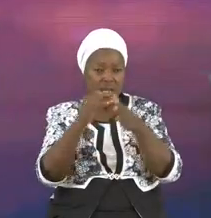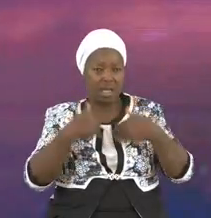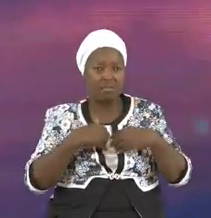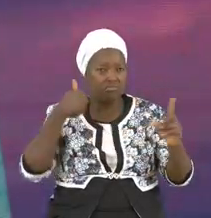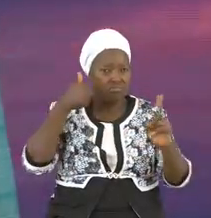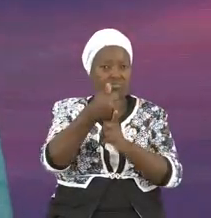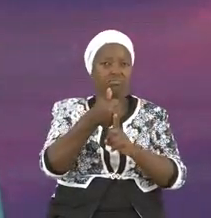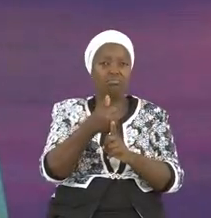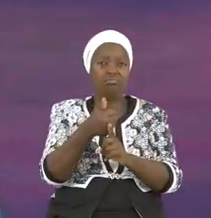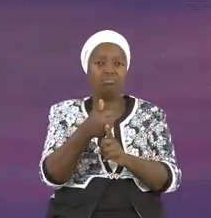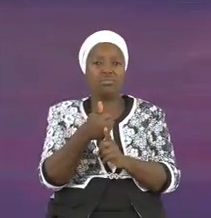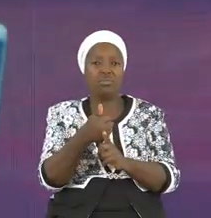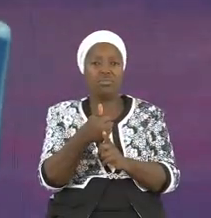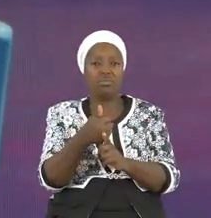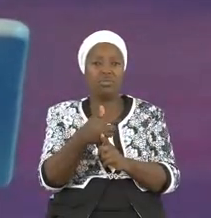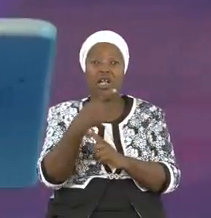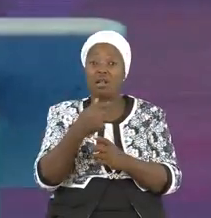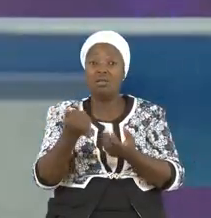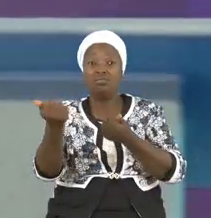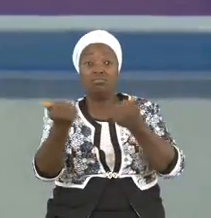The vehicle somersaulted